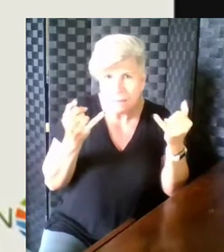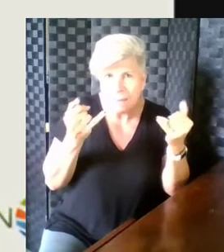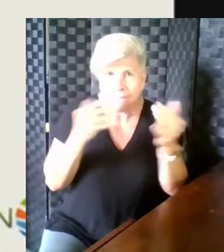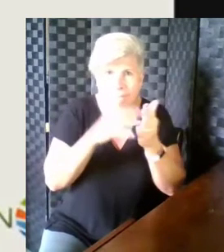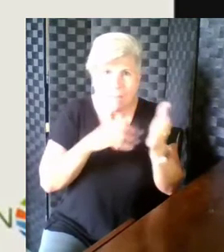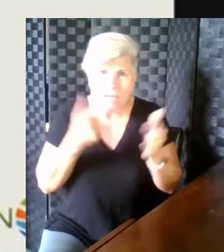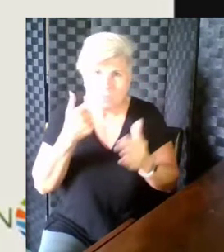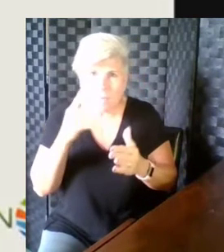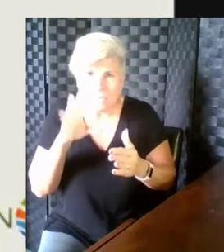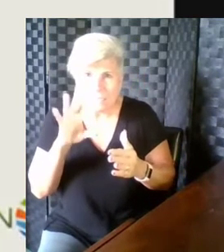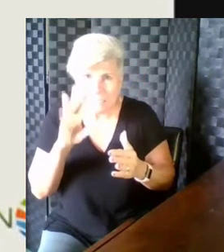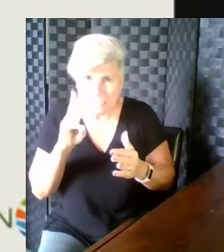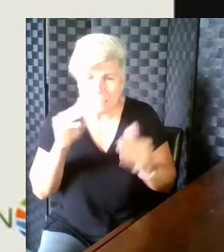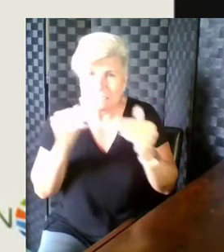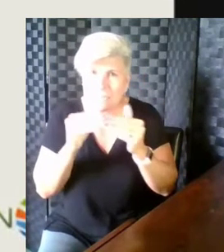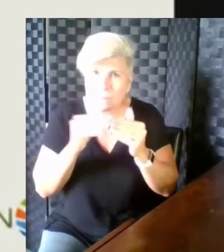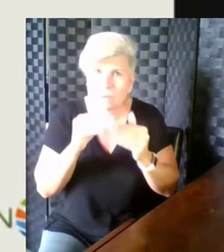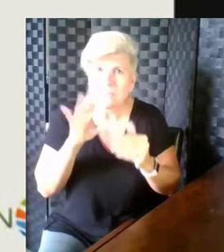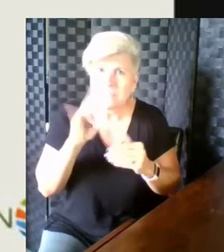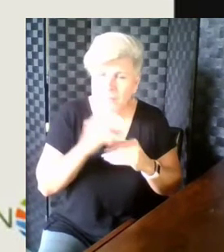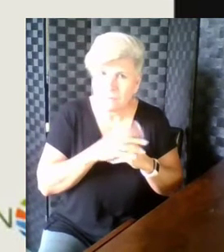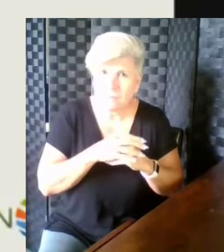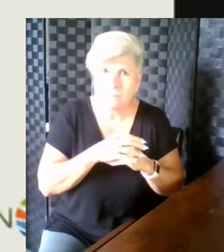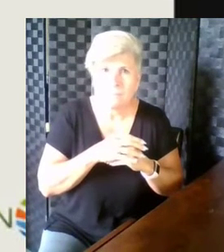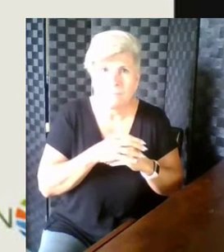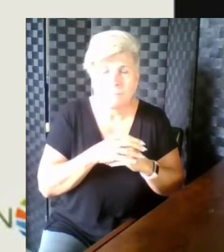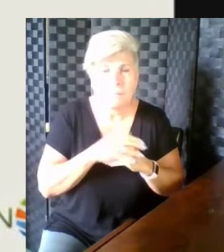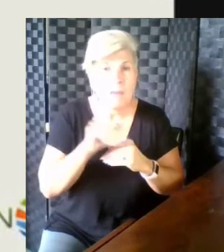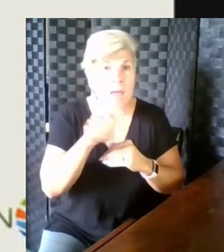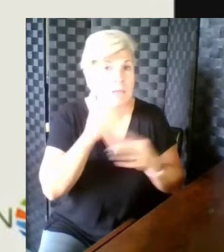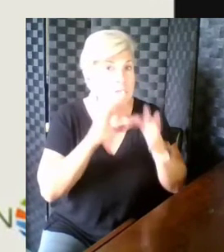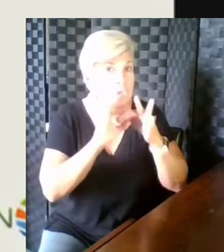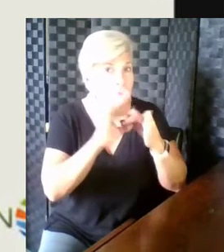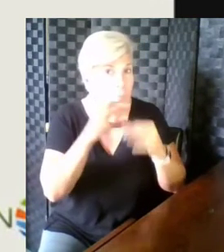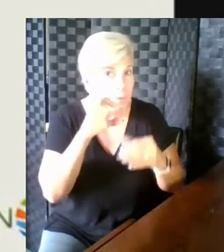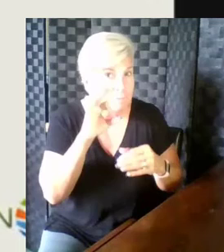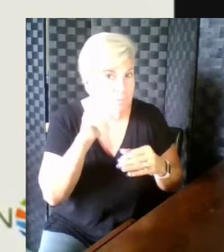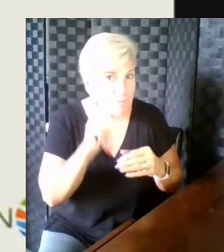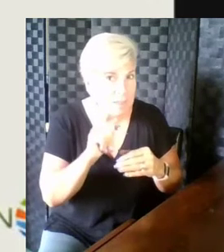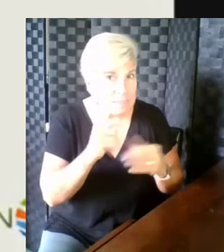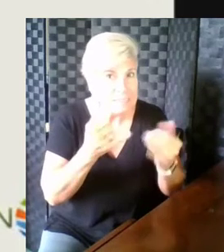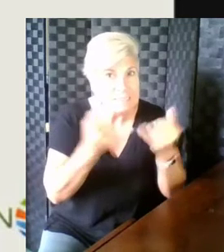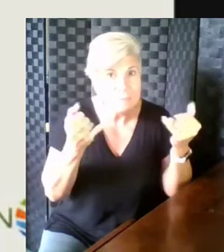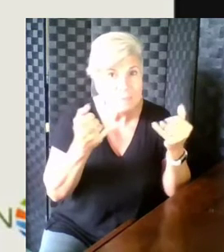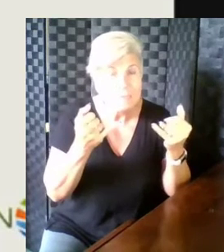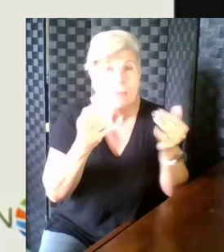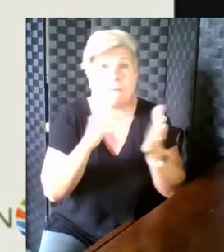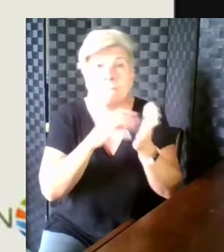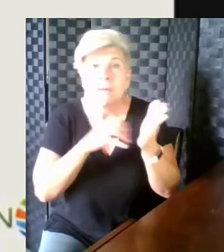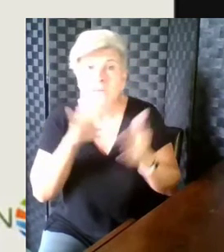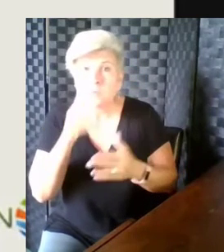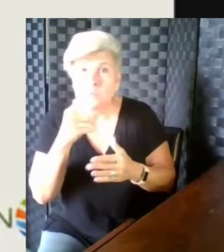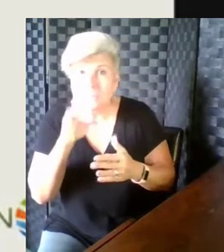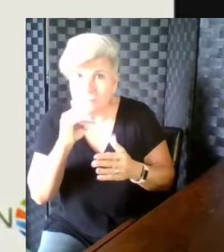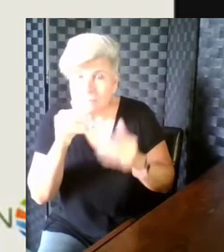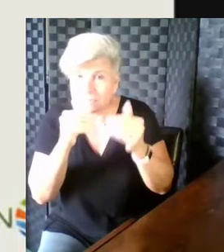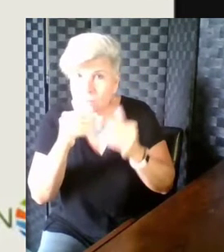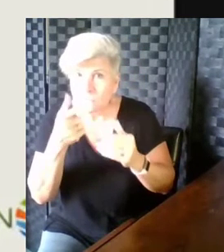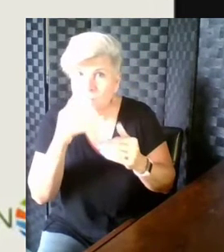Something minus 26 equals 7. Another related fact would be something minus 7 equals 26.